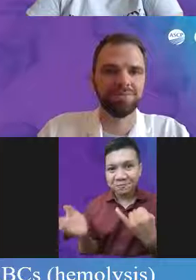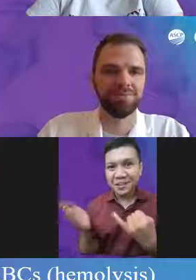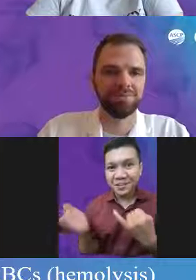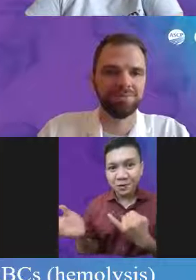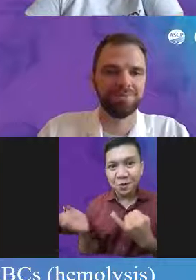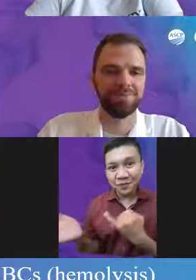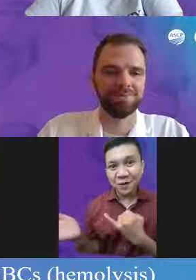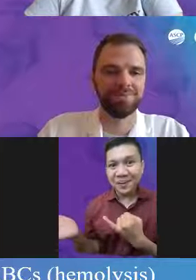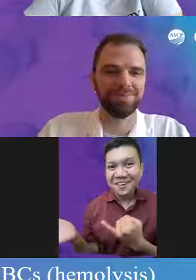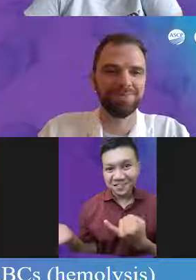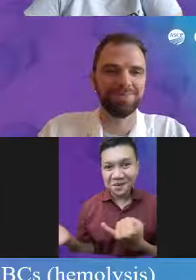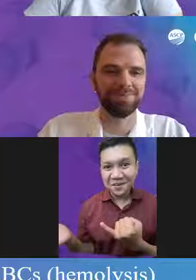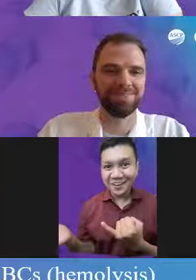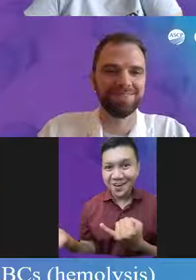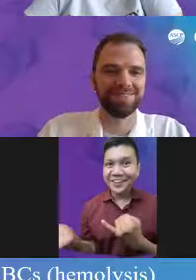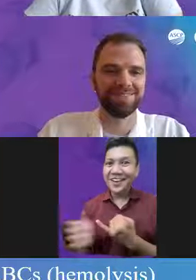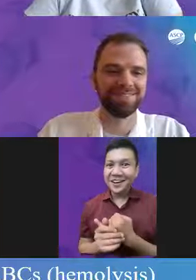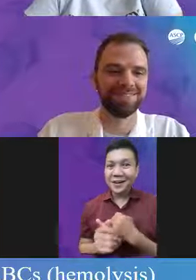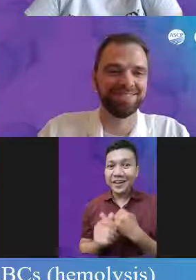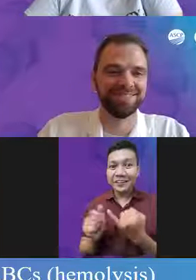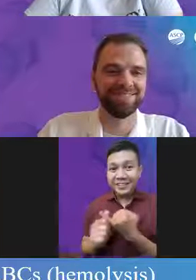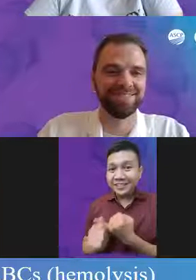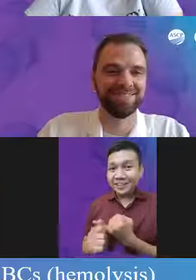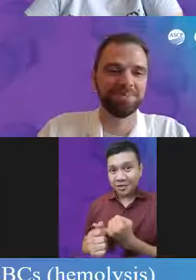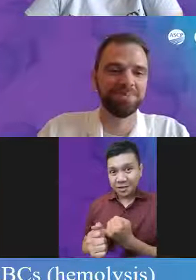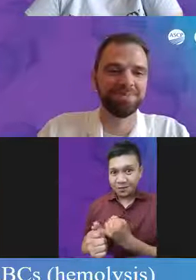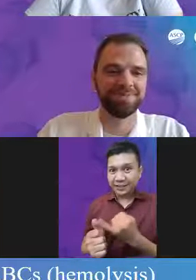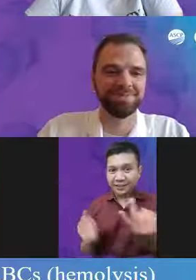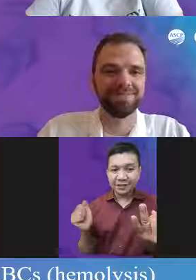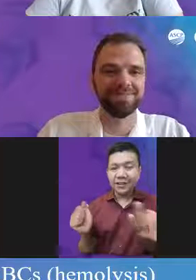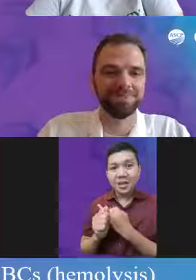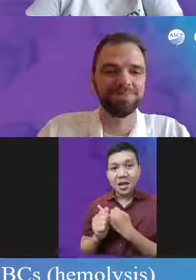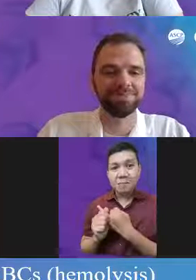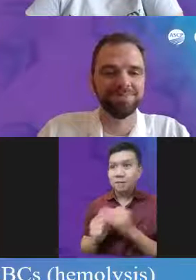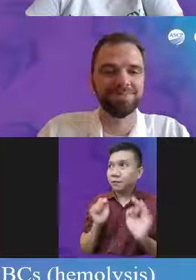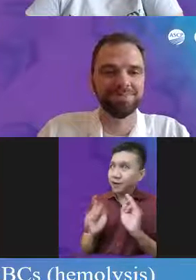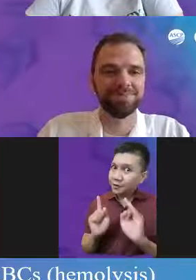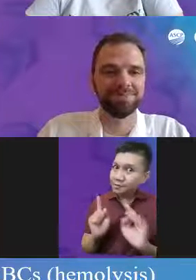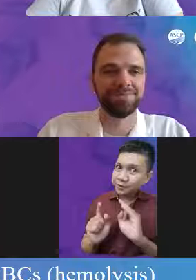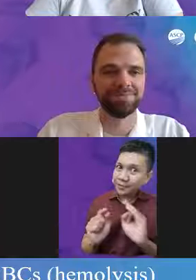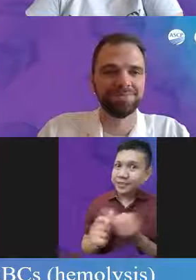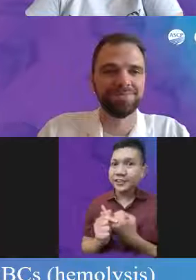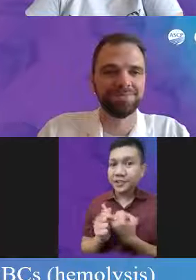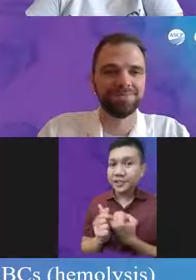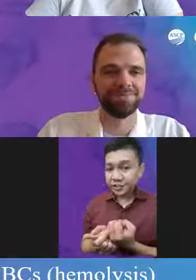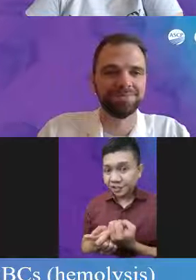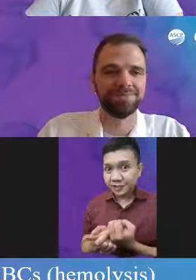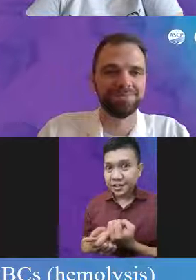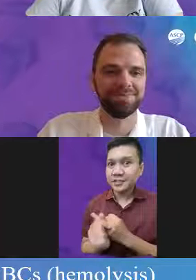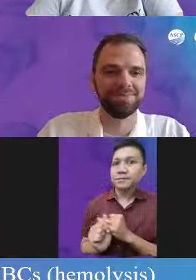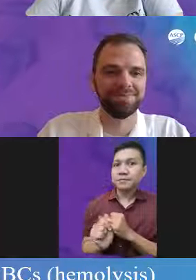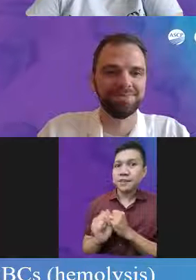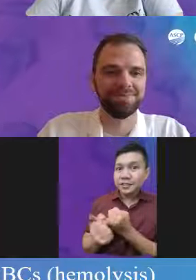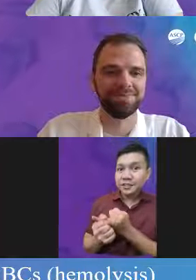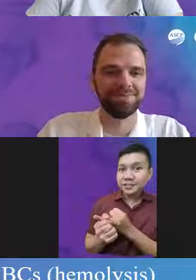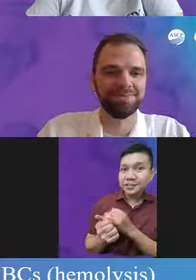we need to know what's going on, why these cells are hemolyzing. But another important thing is the